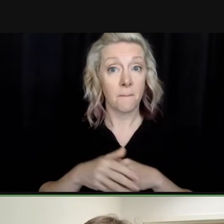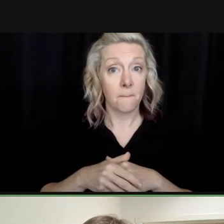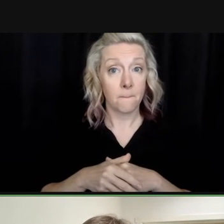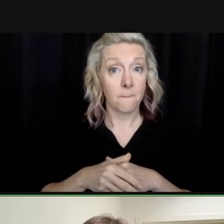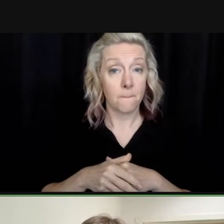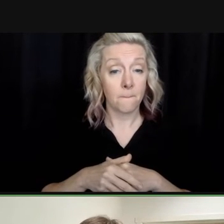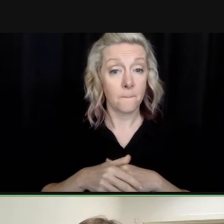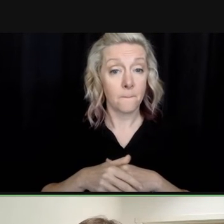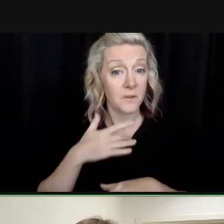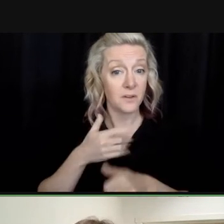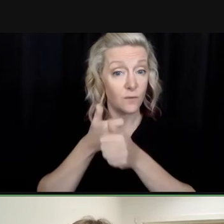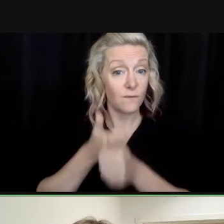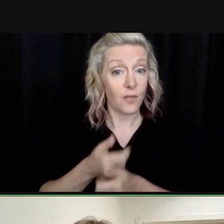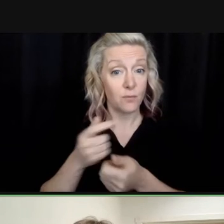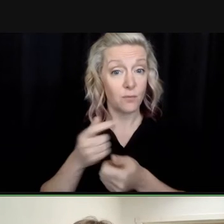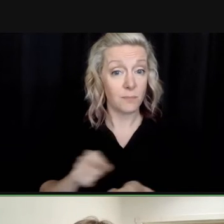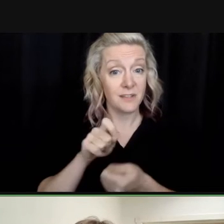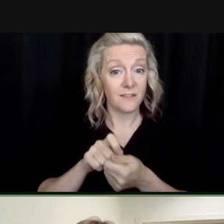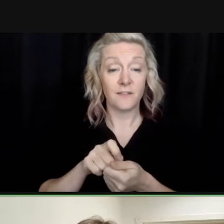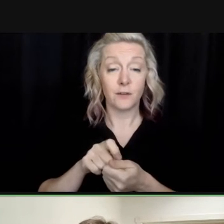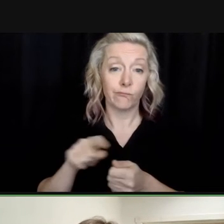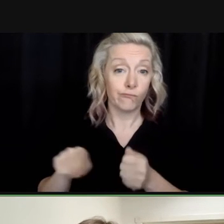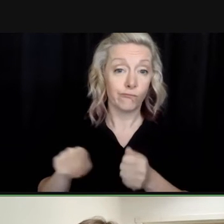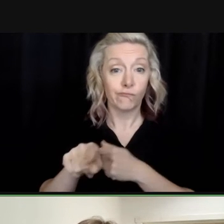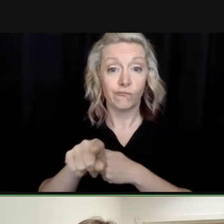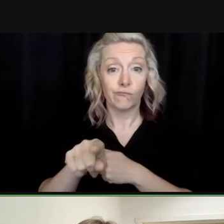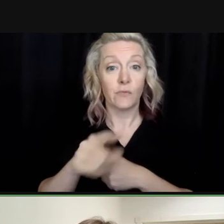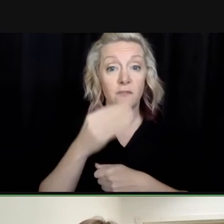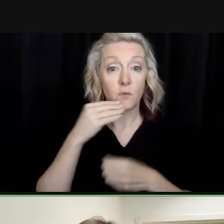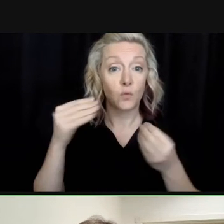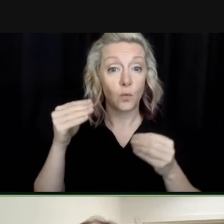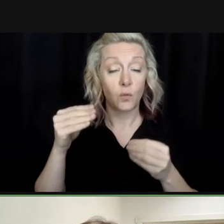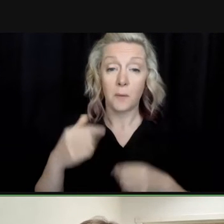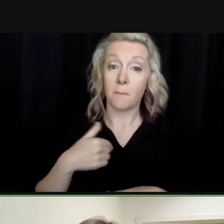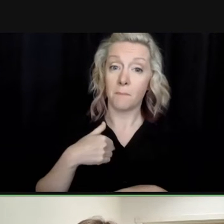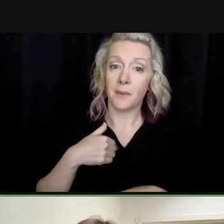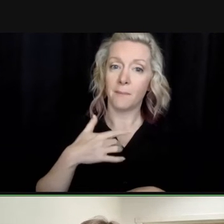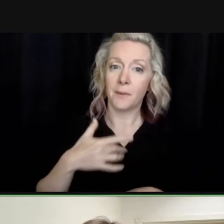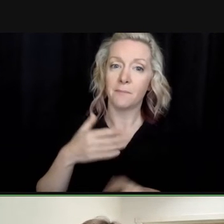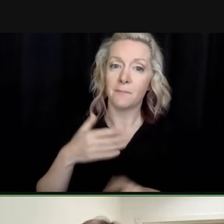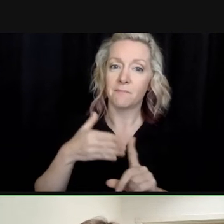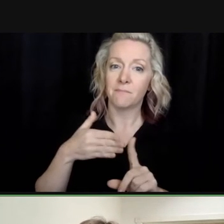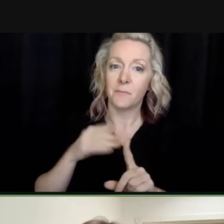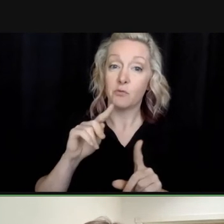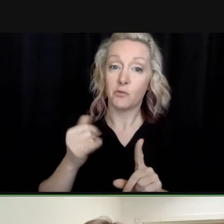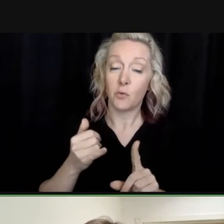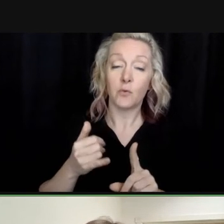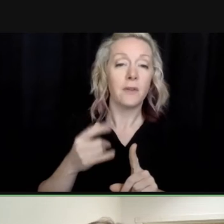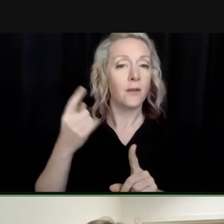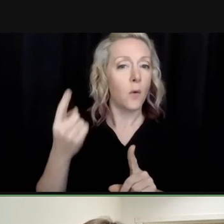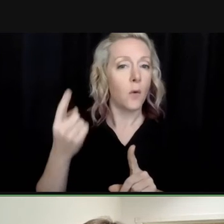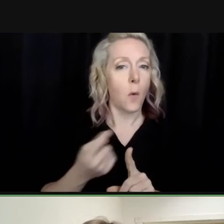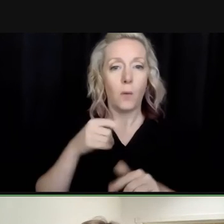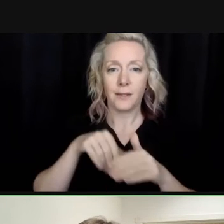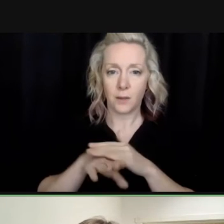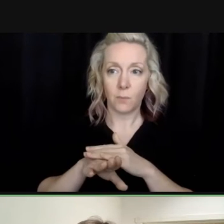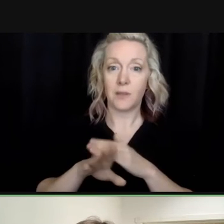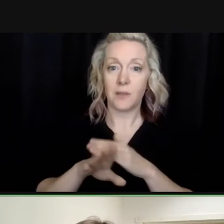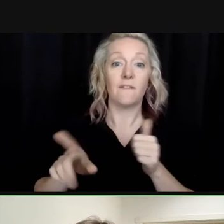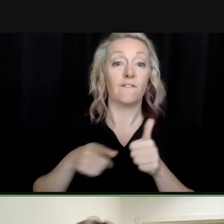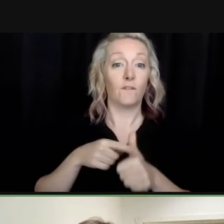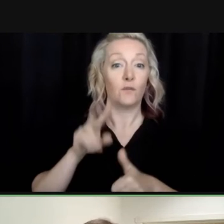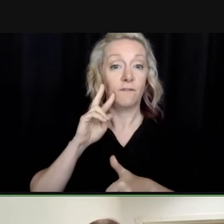way and kind of follow it? I know I do. When I go to my local Trader Joe's, I always kind of go through the produce